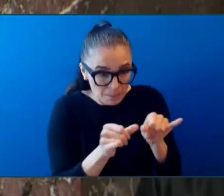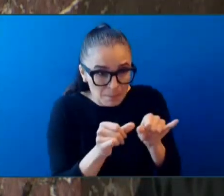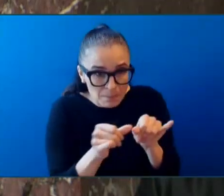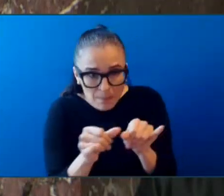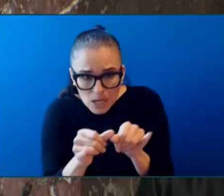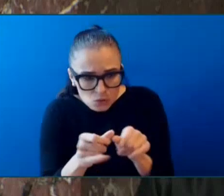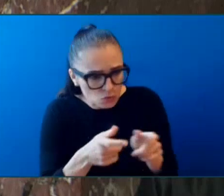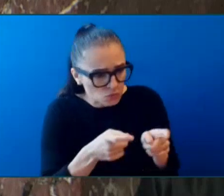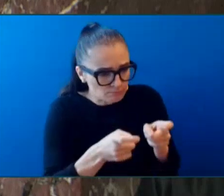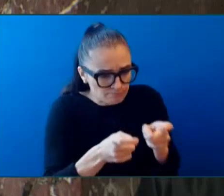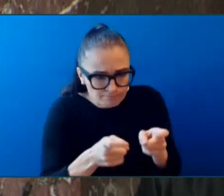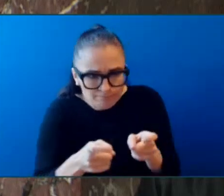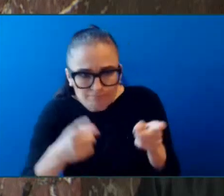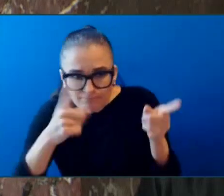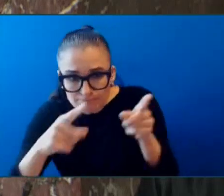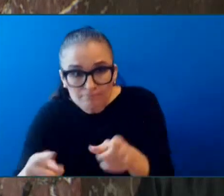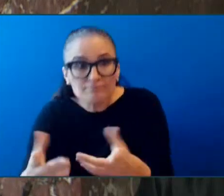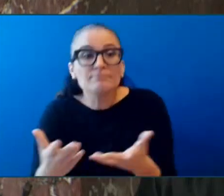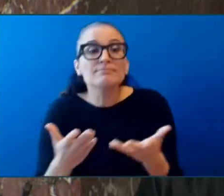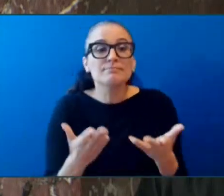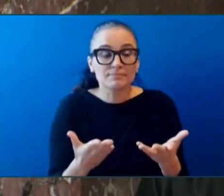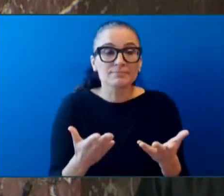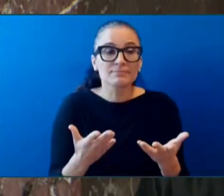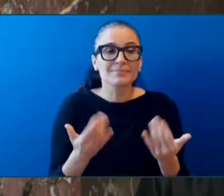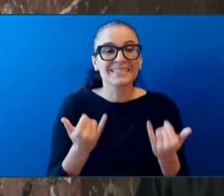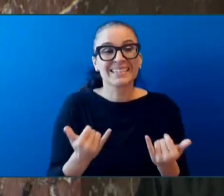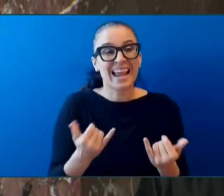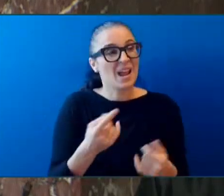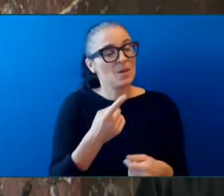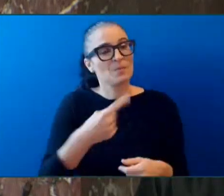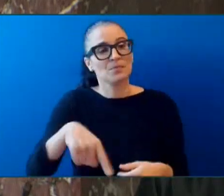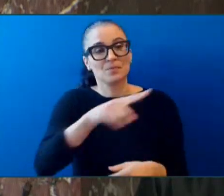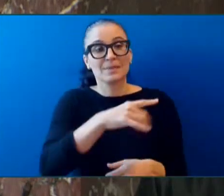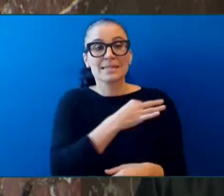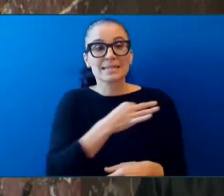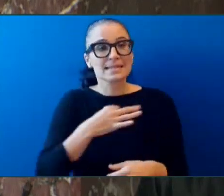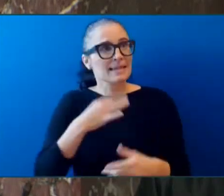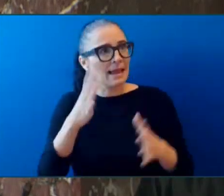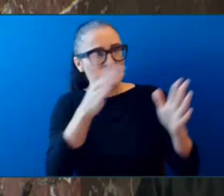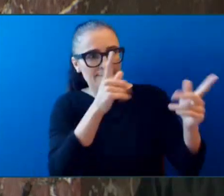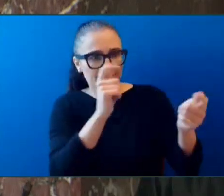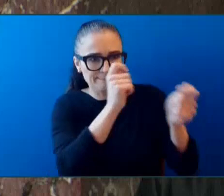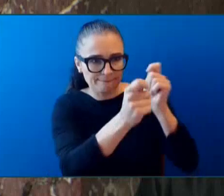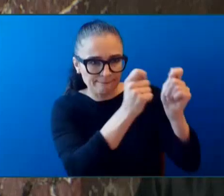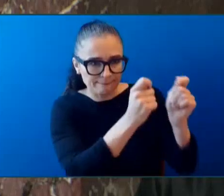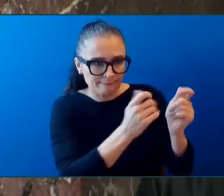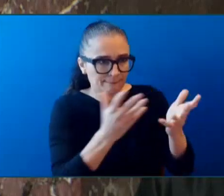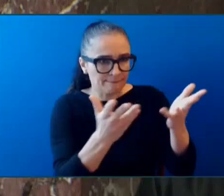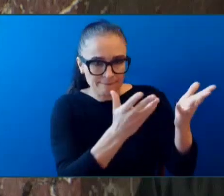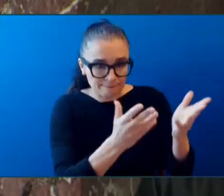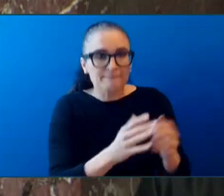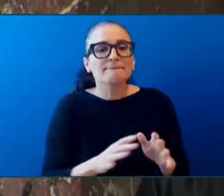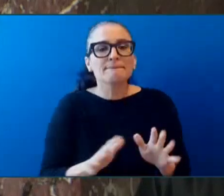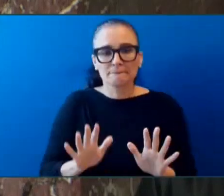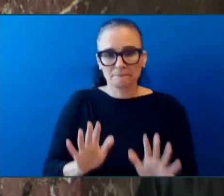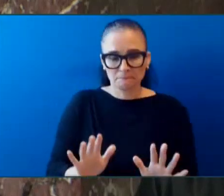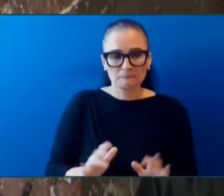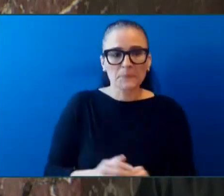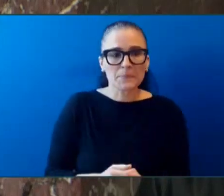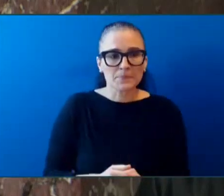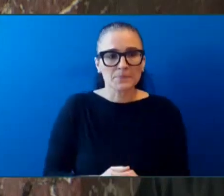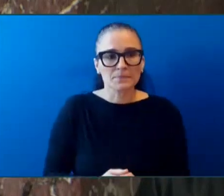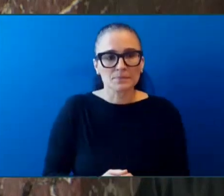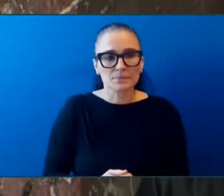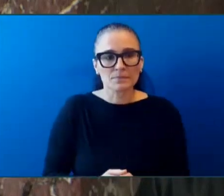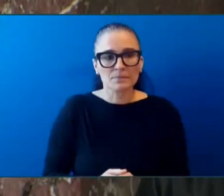staffing resources right now. With respect to water tables, which was also part of the question, Mr. Speaker, we look to the Coxsala leadership and the water